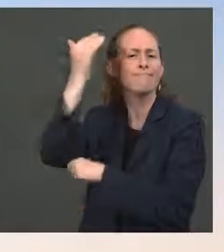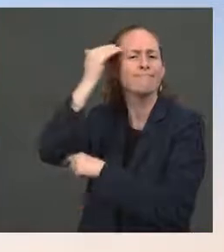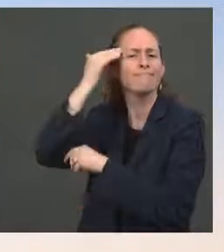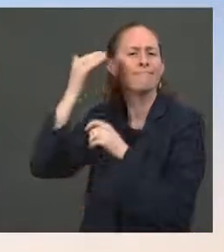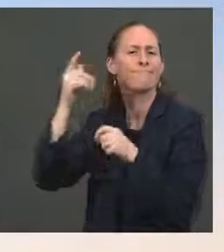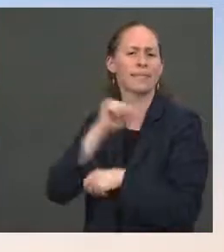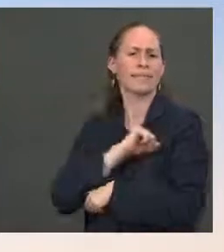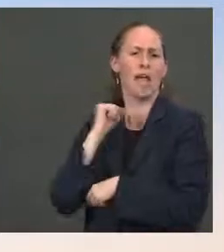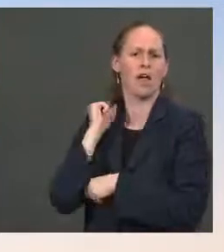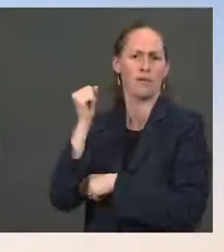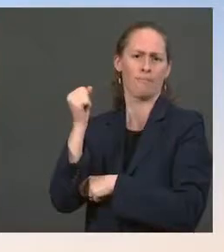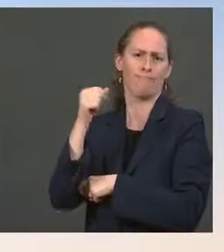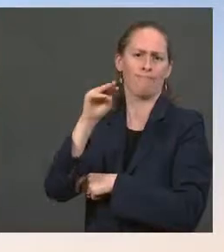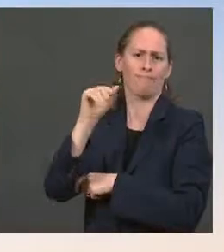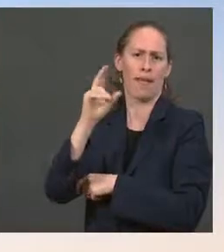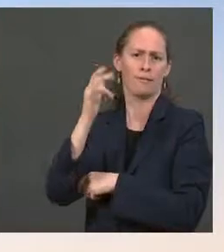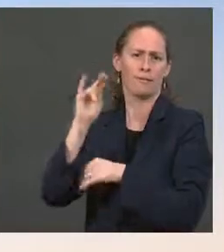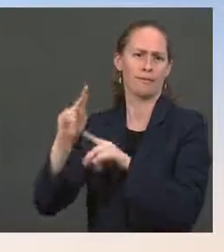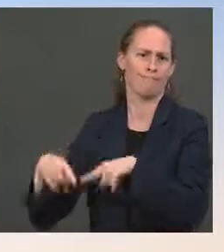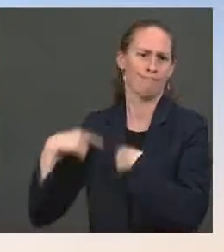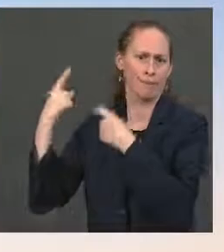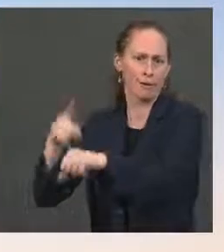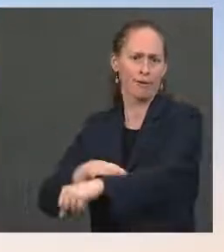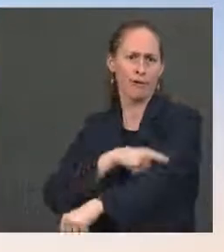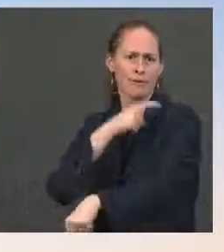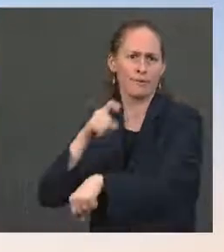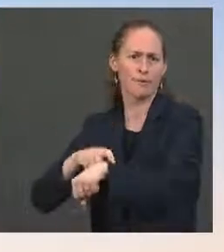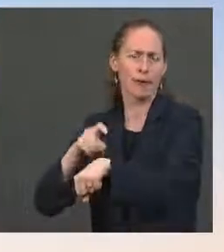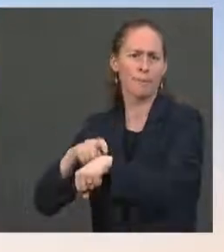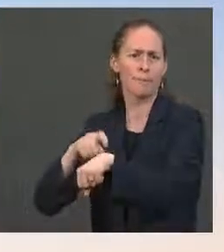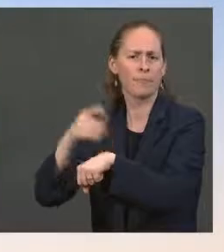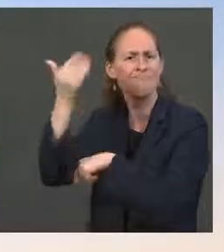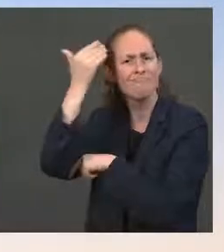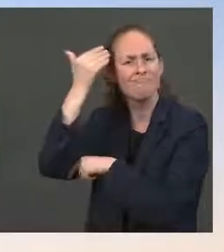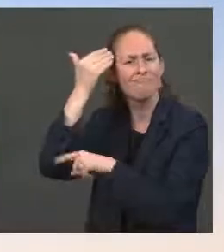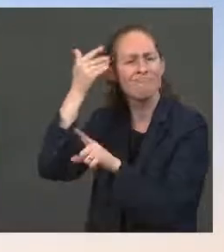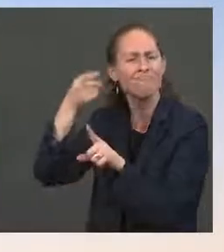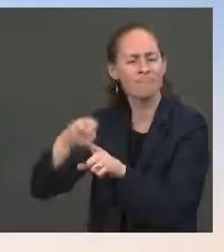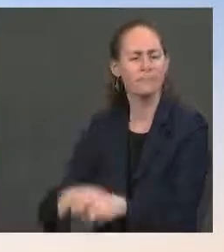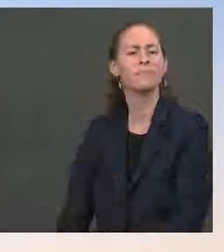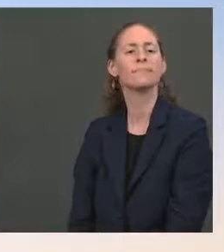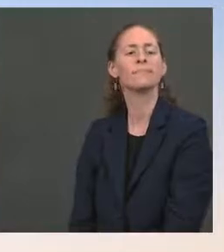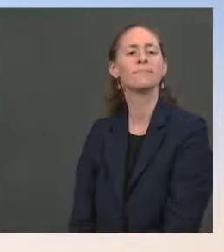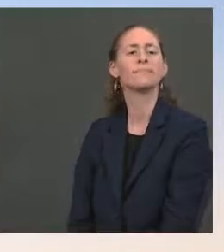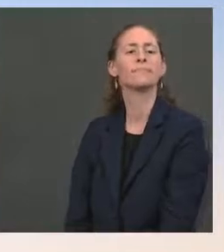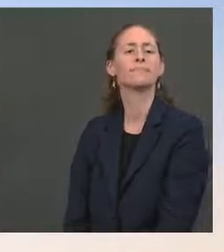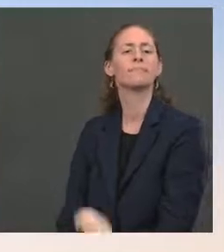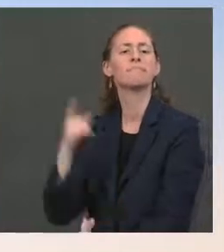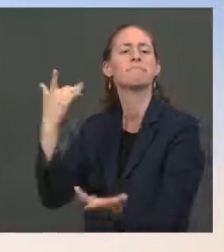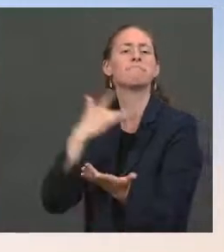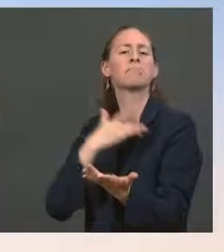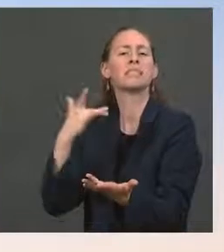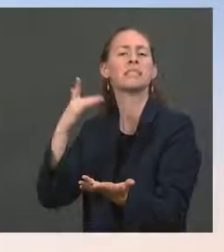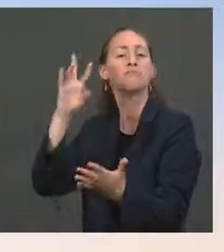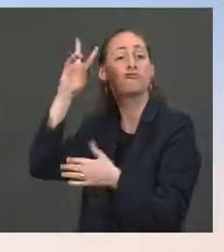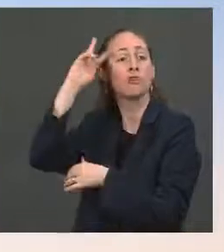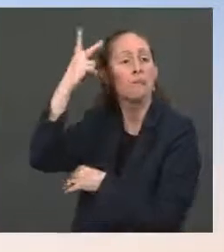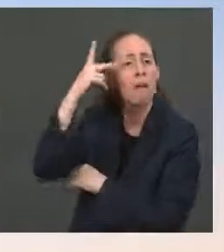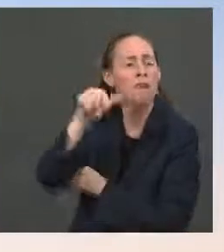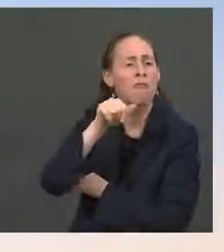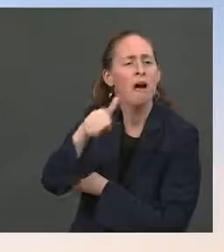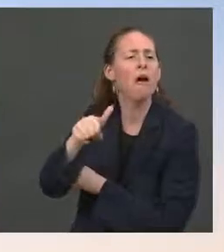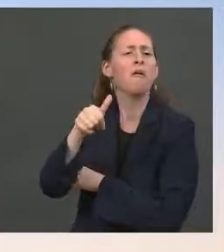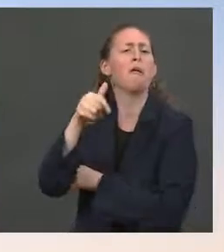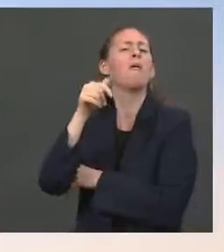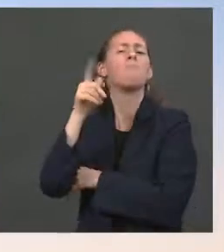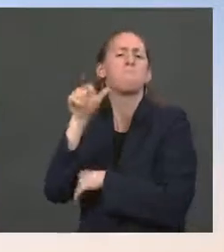that he's not someone who generally changes his mind or bows to pressure like this. So if Republicans